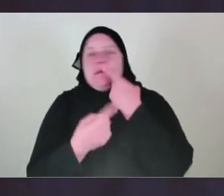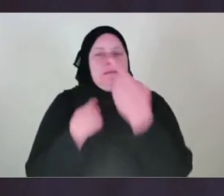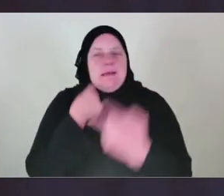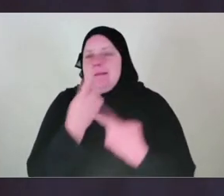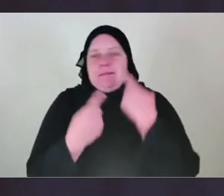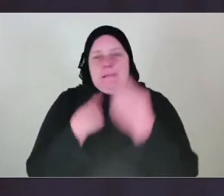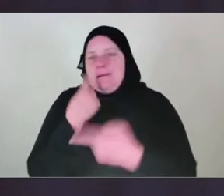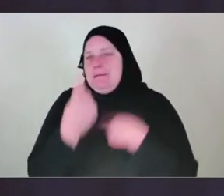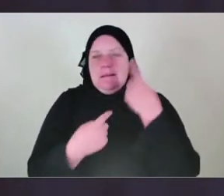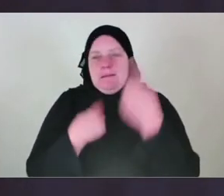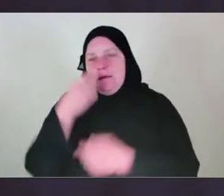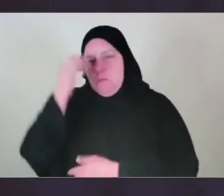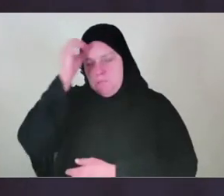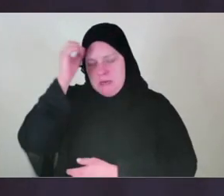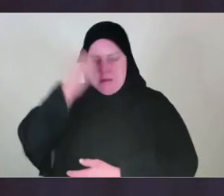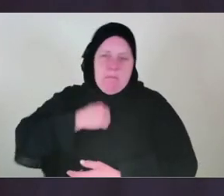talk.